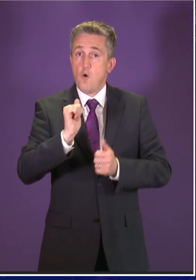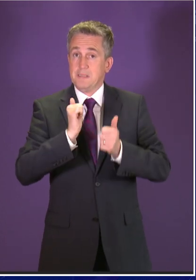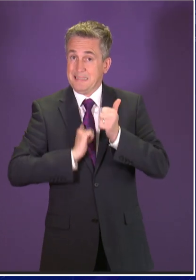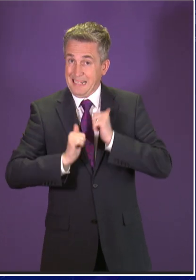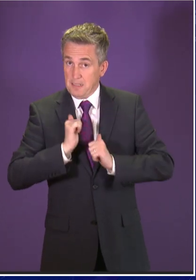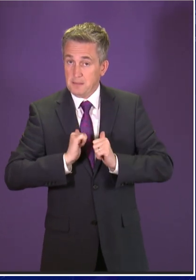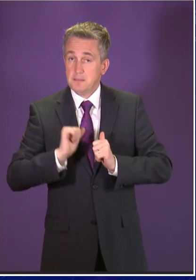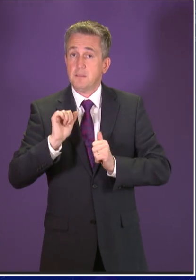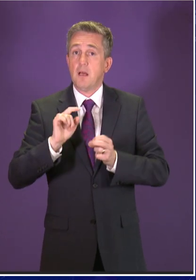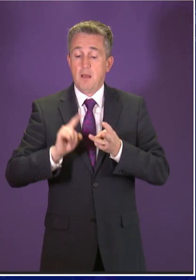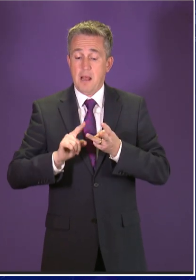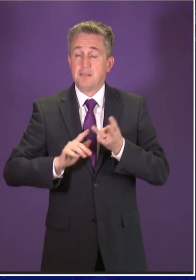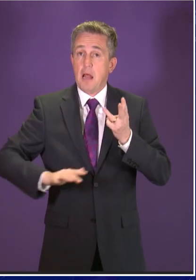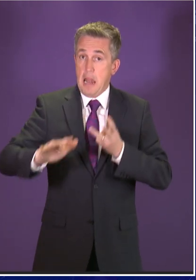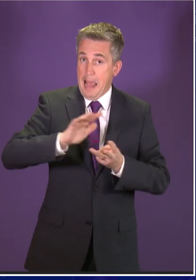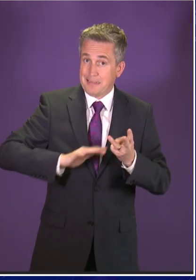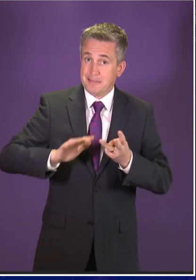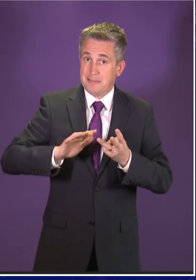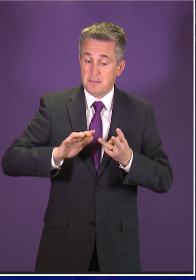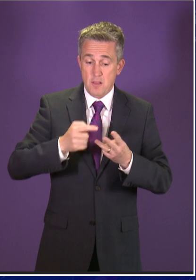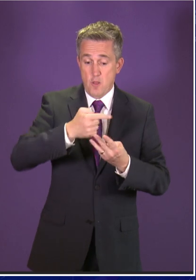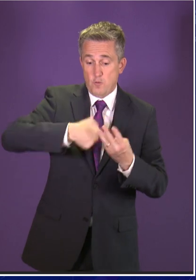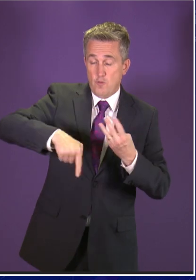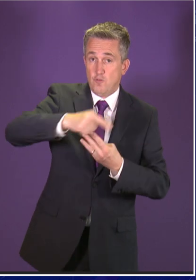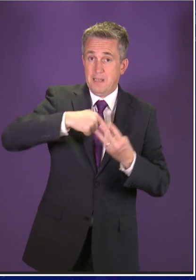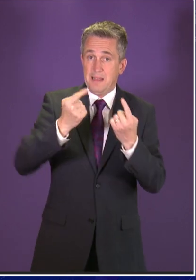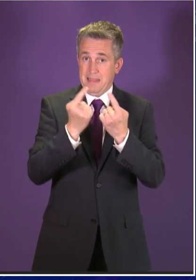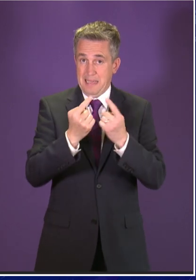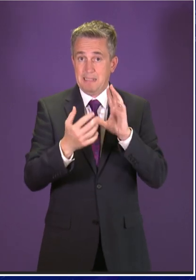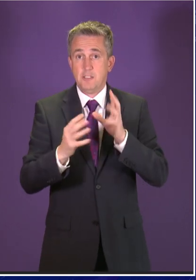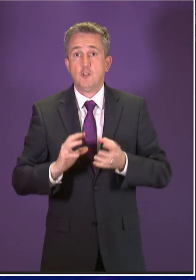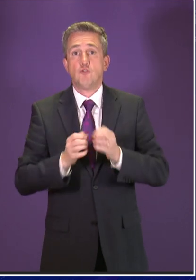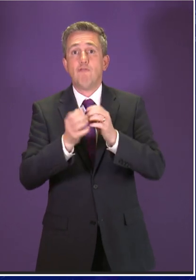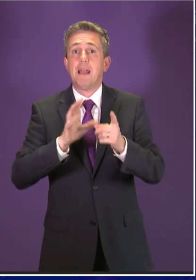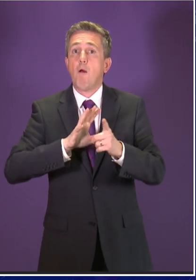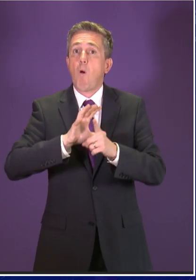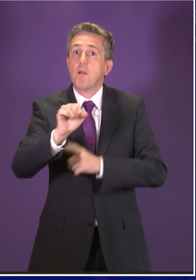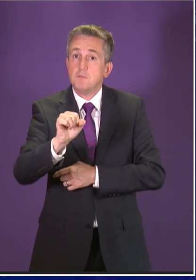the land. These things have an affinity to culture.